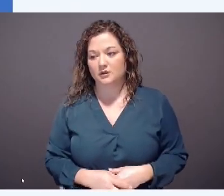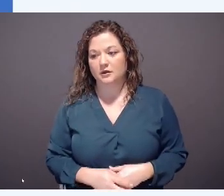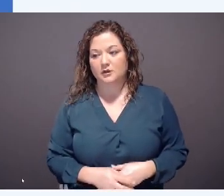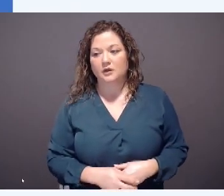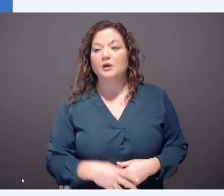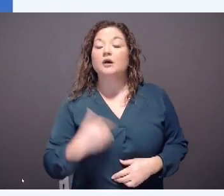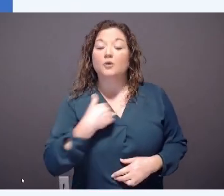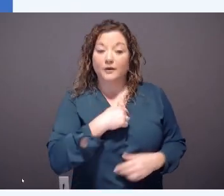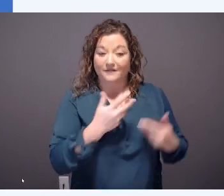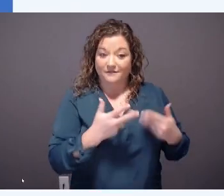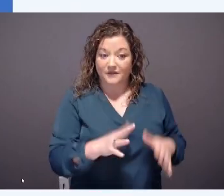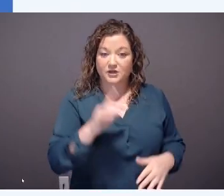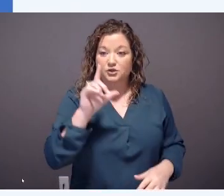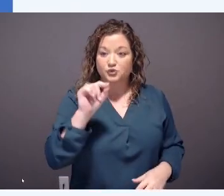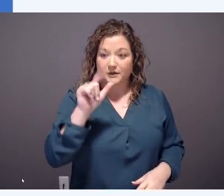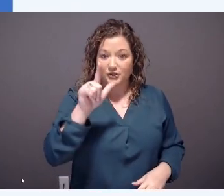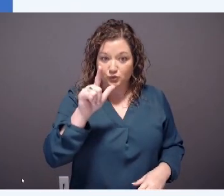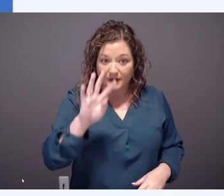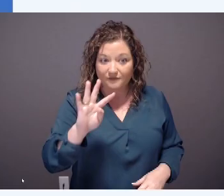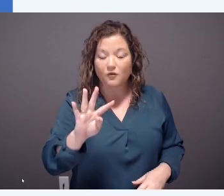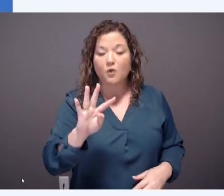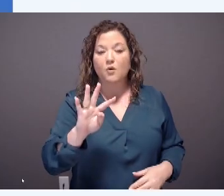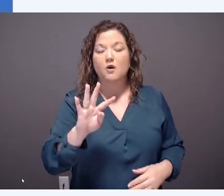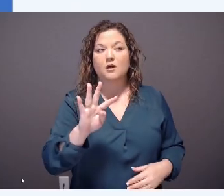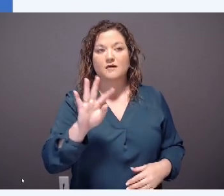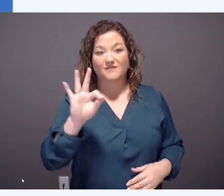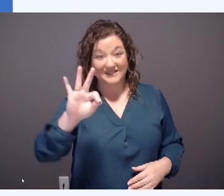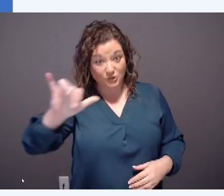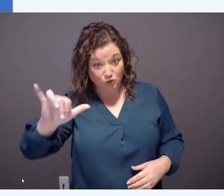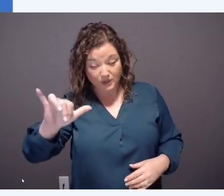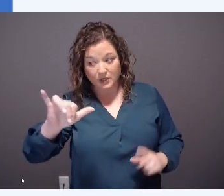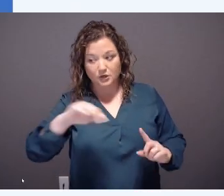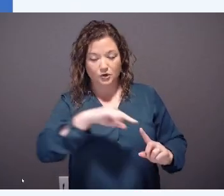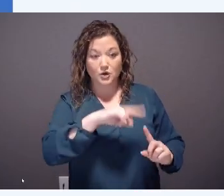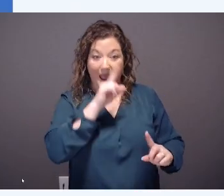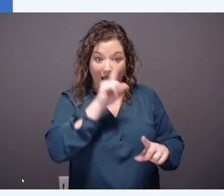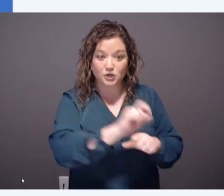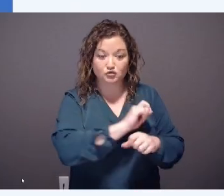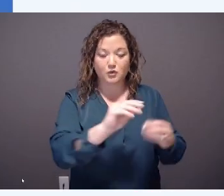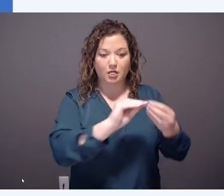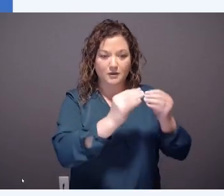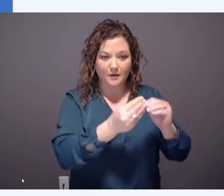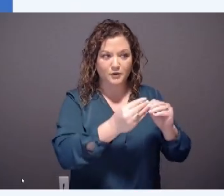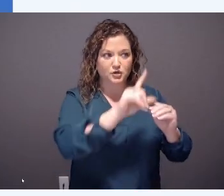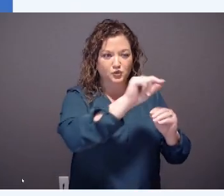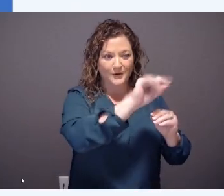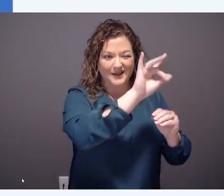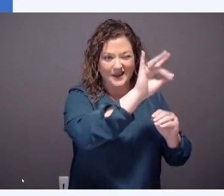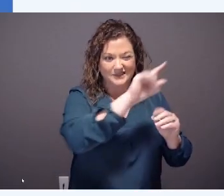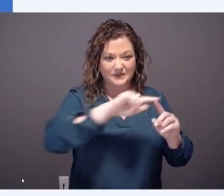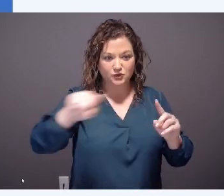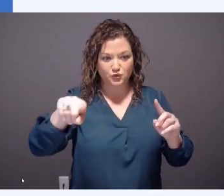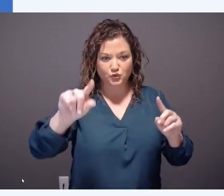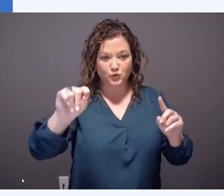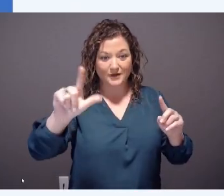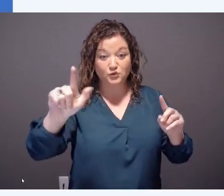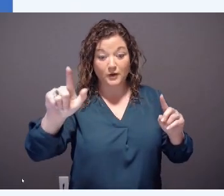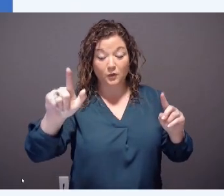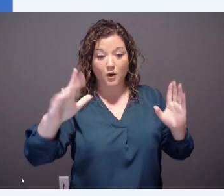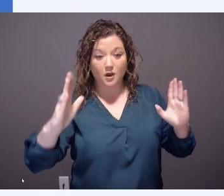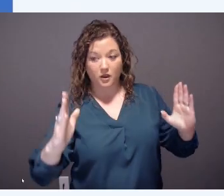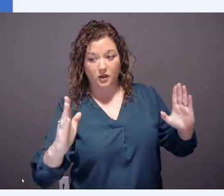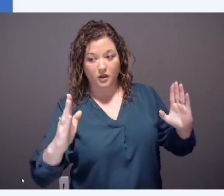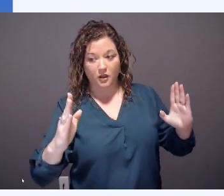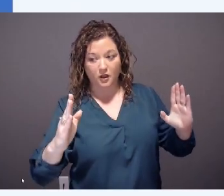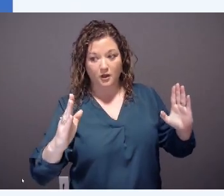fiscal year for TCEQ, so those are actual numbers. From 2018 to 2021, this is the annual tonnage coming into the